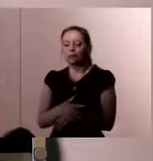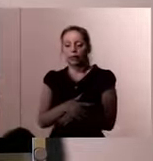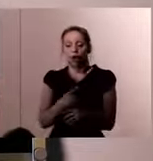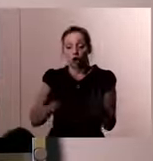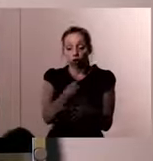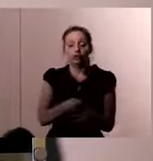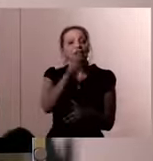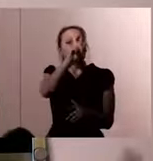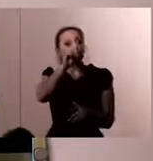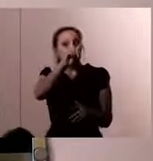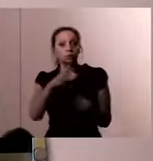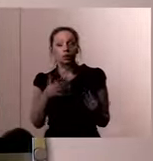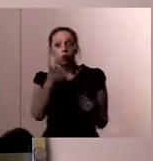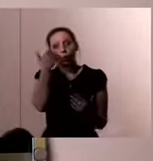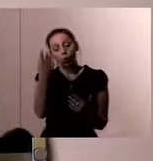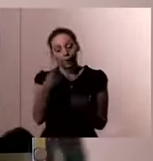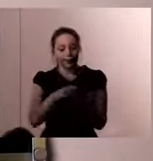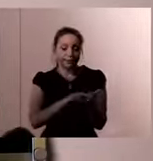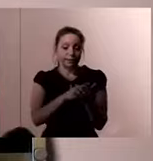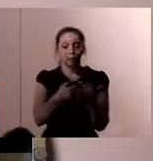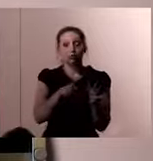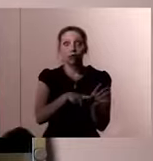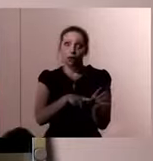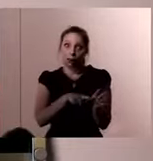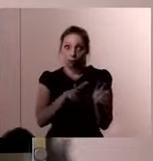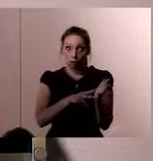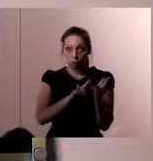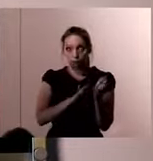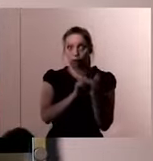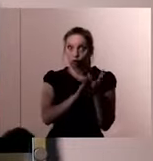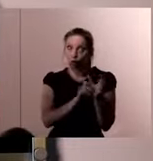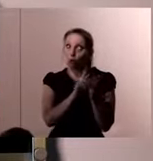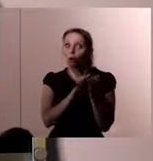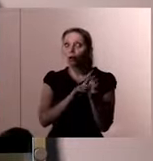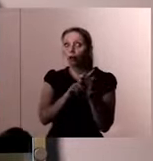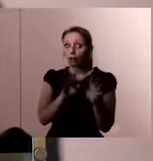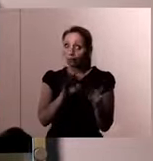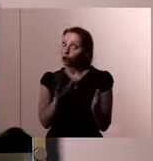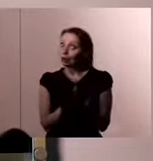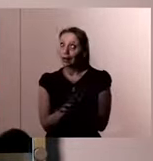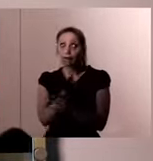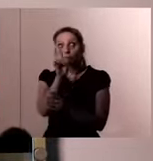are somehow always temporary, they're vulnerable, they're often unhappy people.